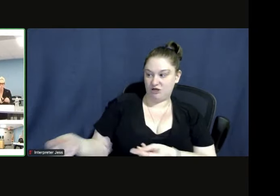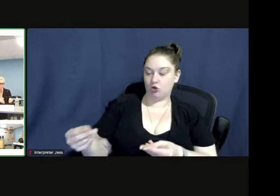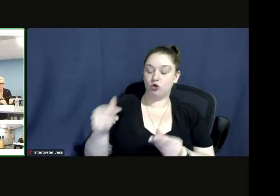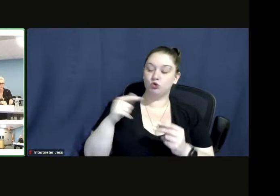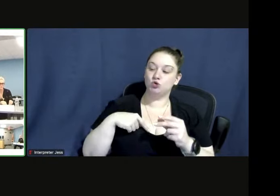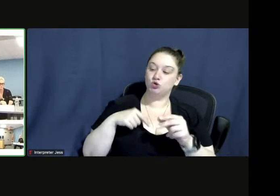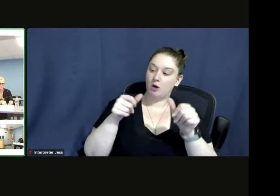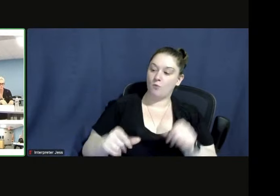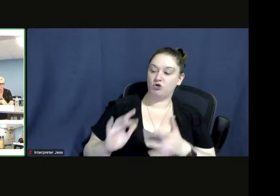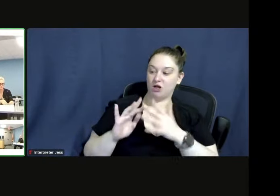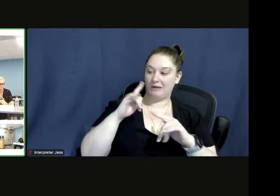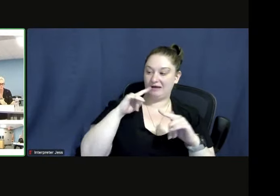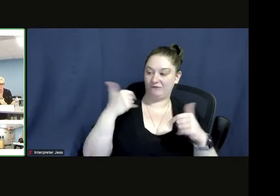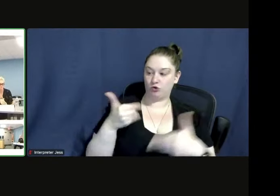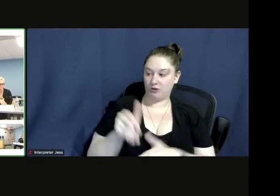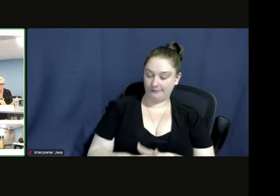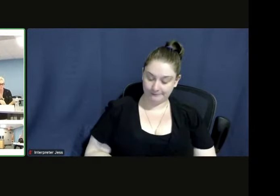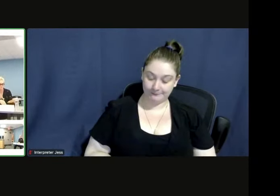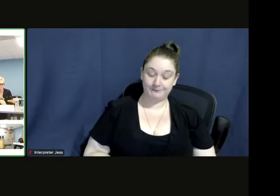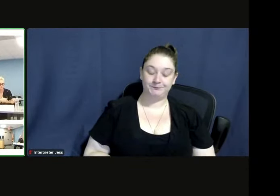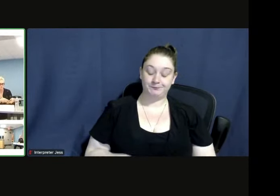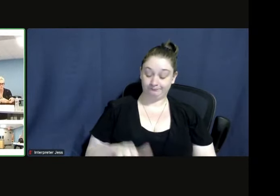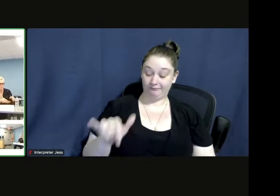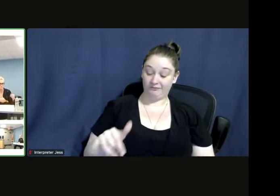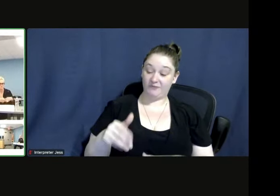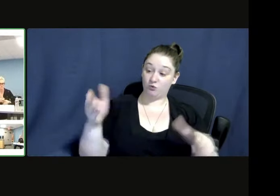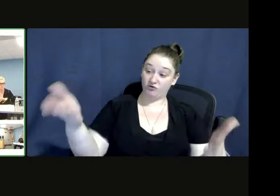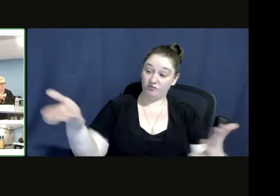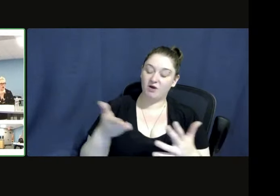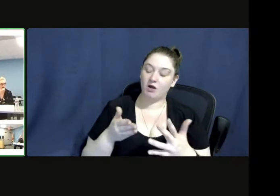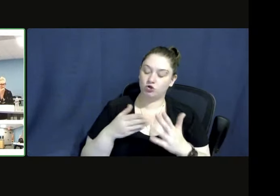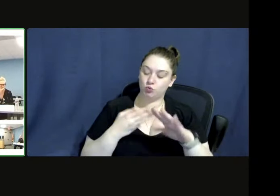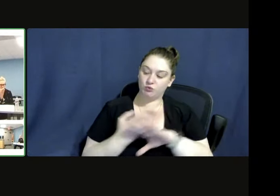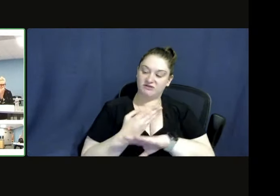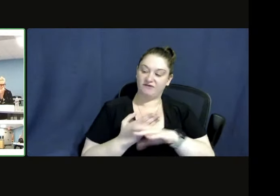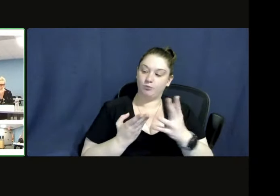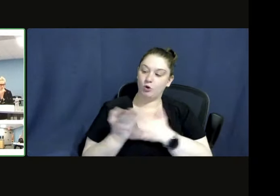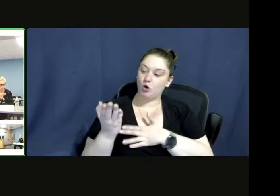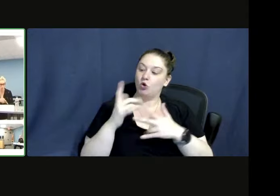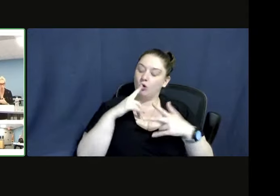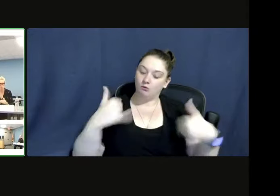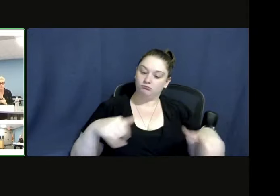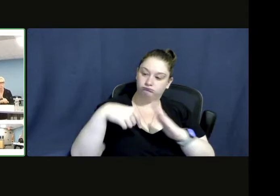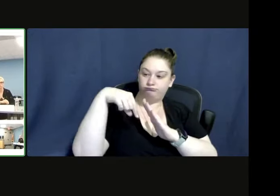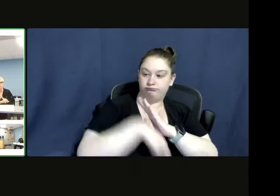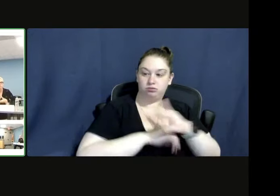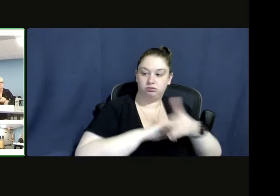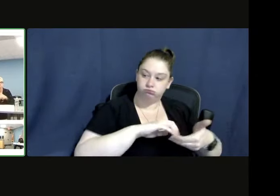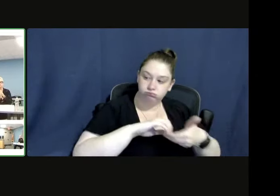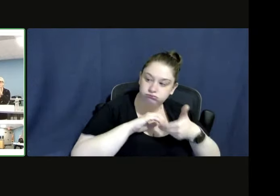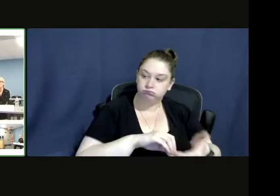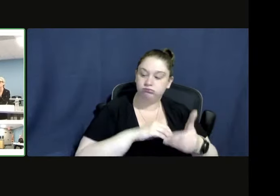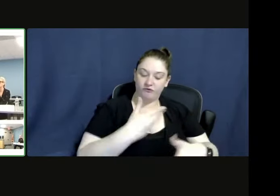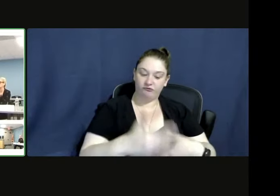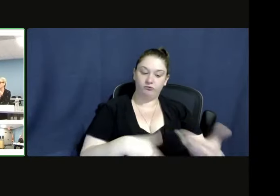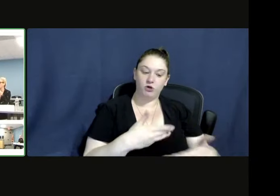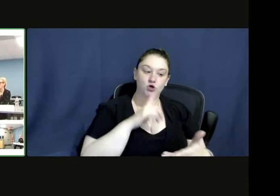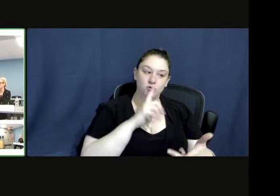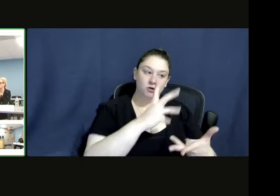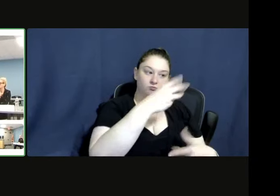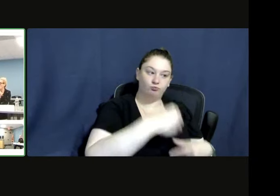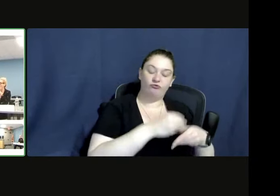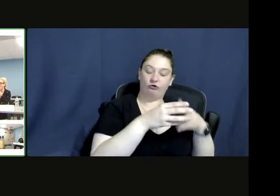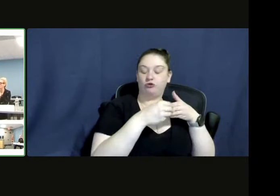online. This recommendation was developed through a lengthy, iterative, and highly collaborative process that engaged the leadership